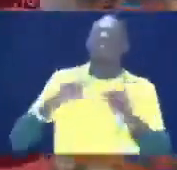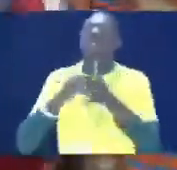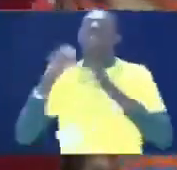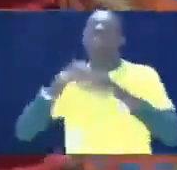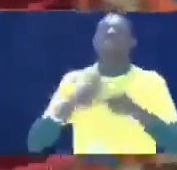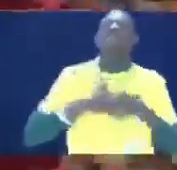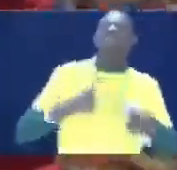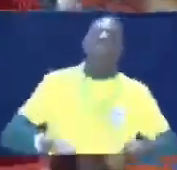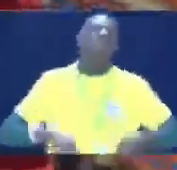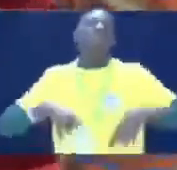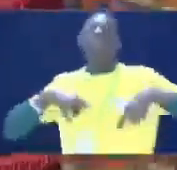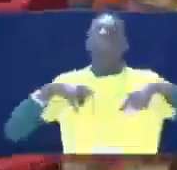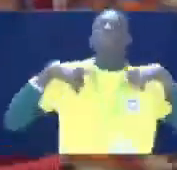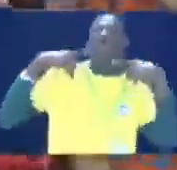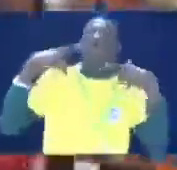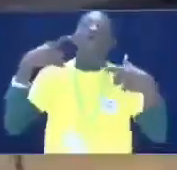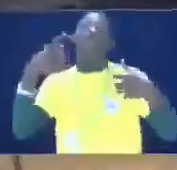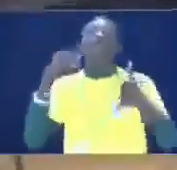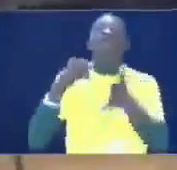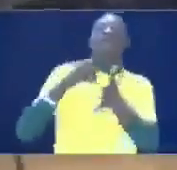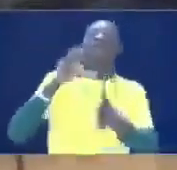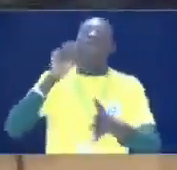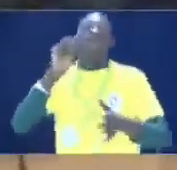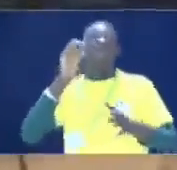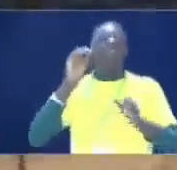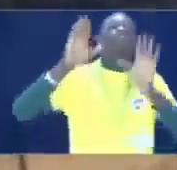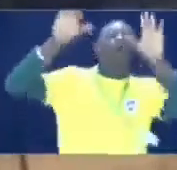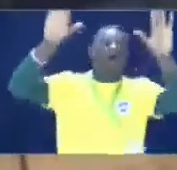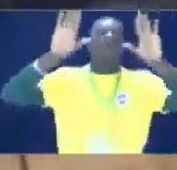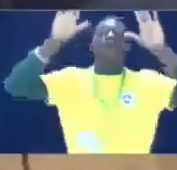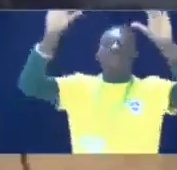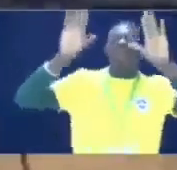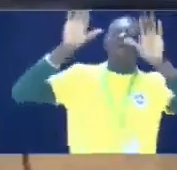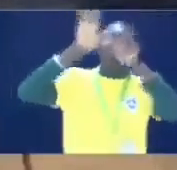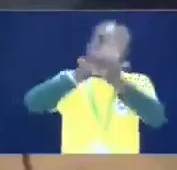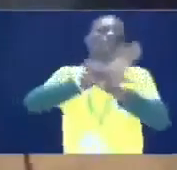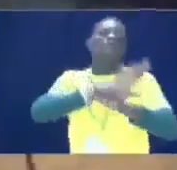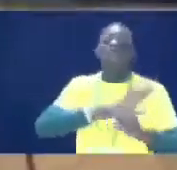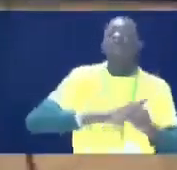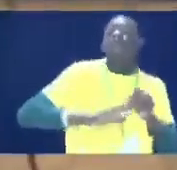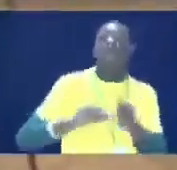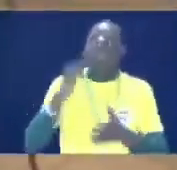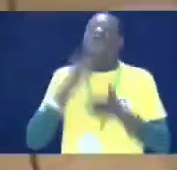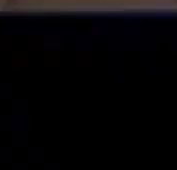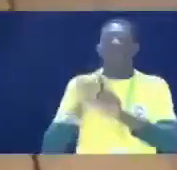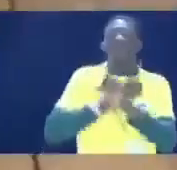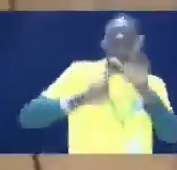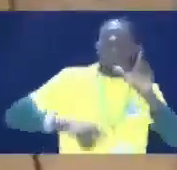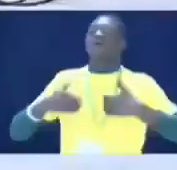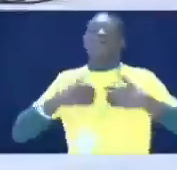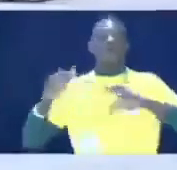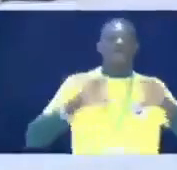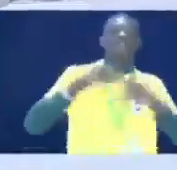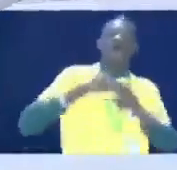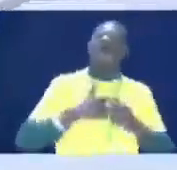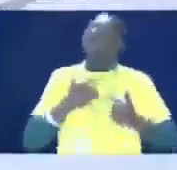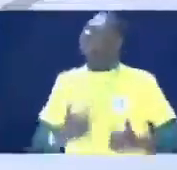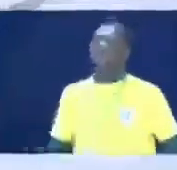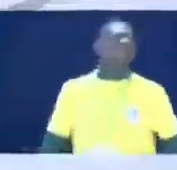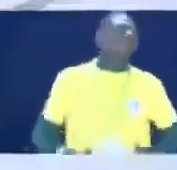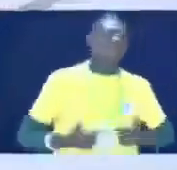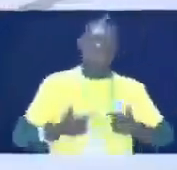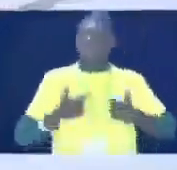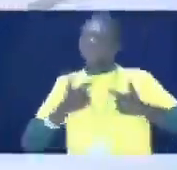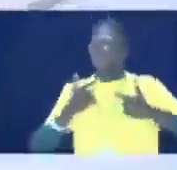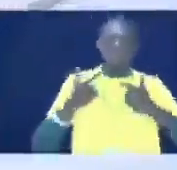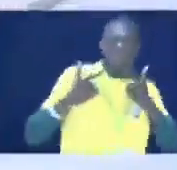abasi anande kuwe mi ele ele yo ku si abasi